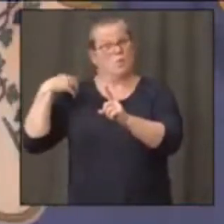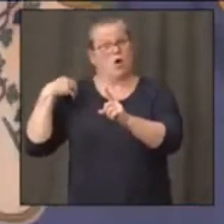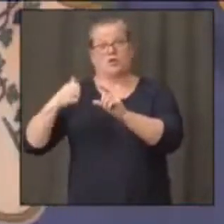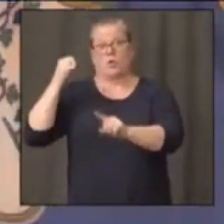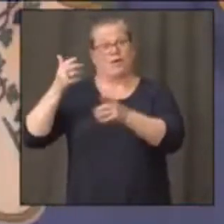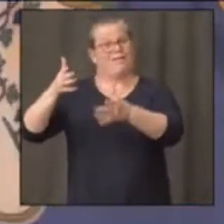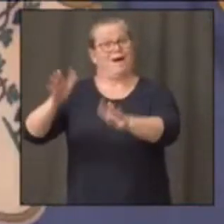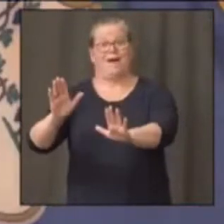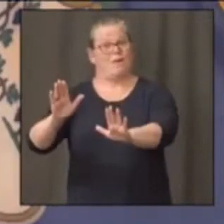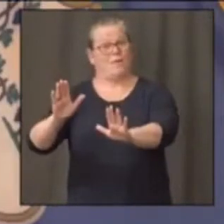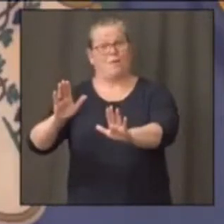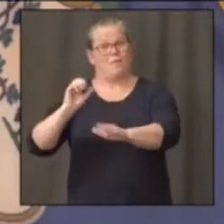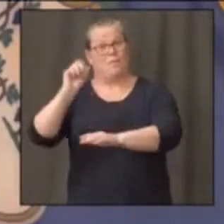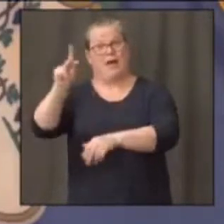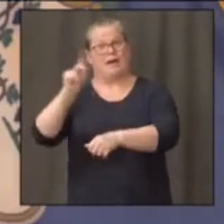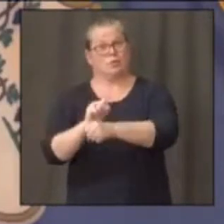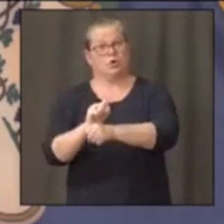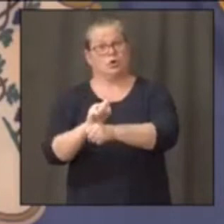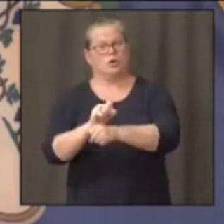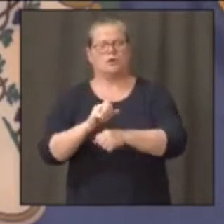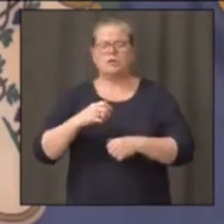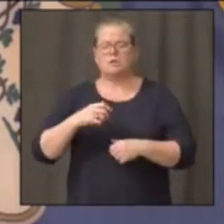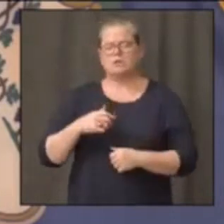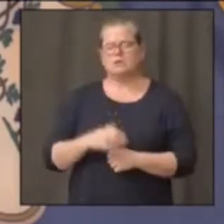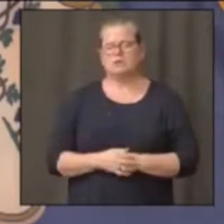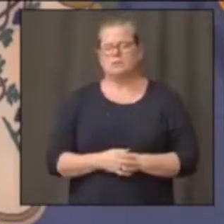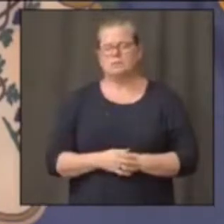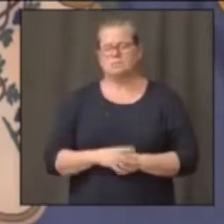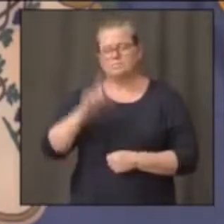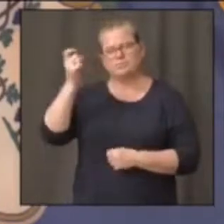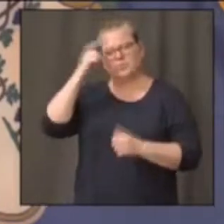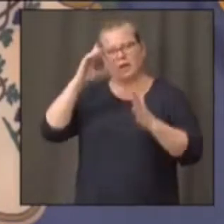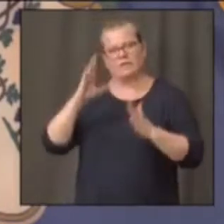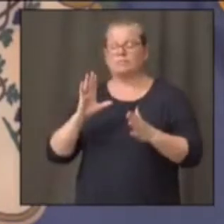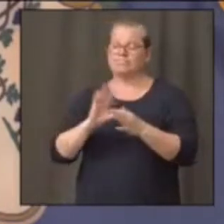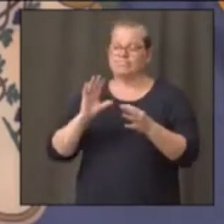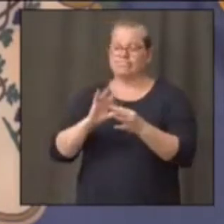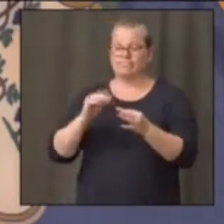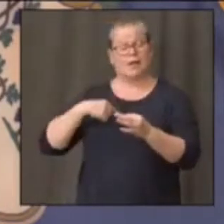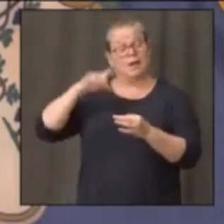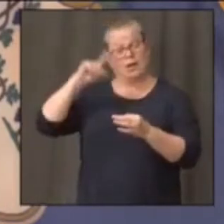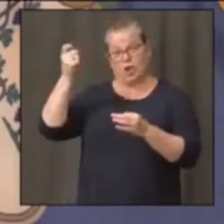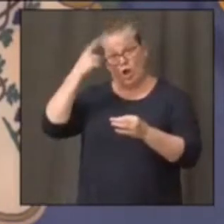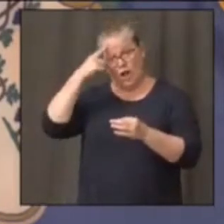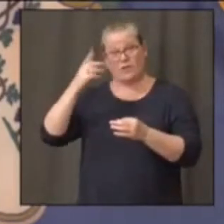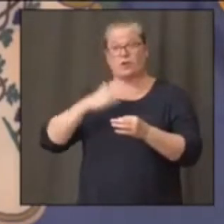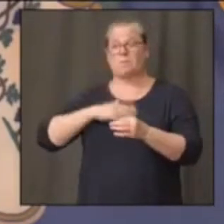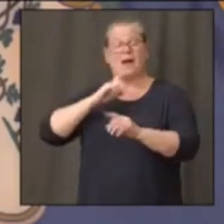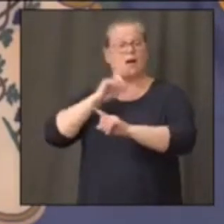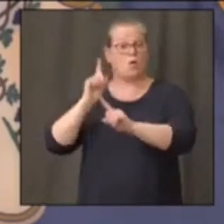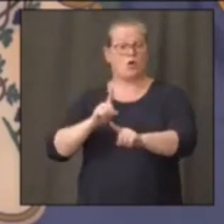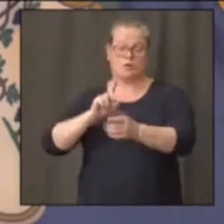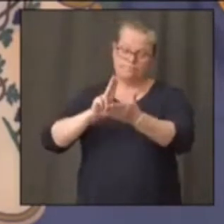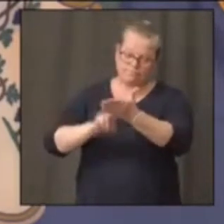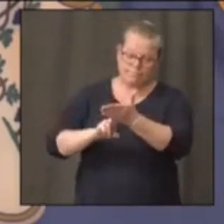is very clear. You go to a hot spot, you come back to this state, you either have a test that shows you tested negative or you must quarantine